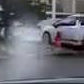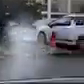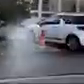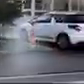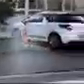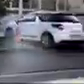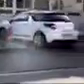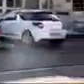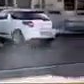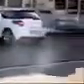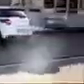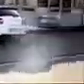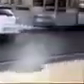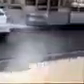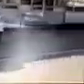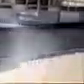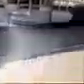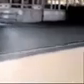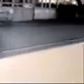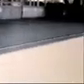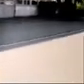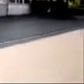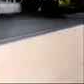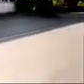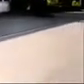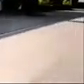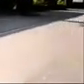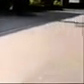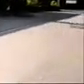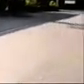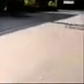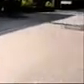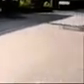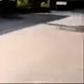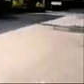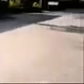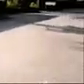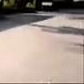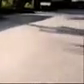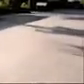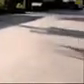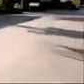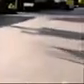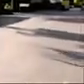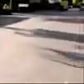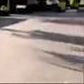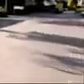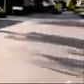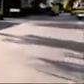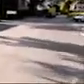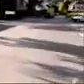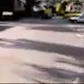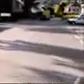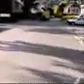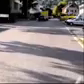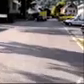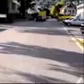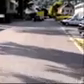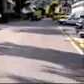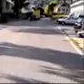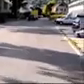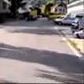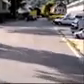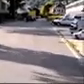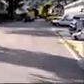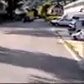current building you see started from here and it goes all the way all the way all the way you see where where that